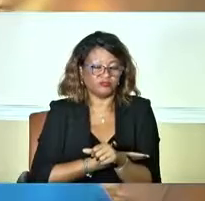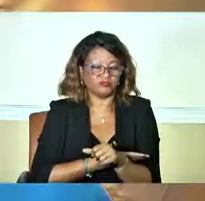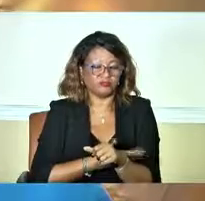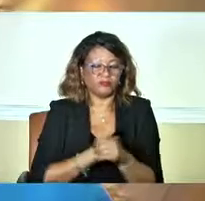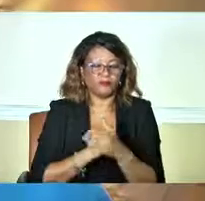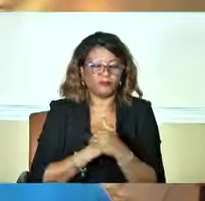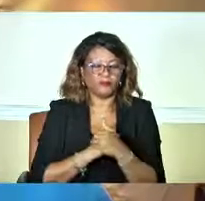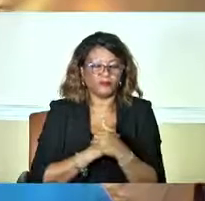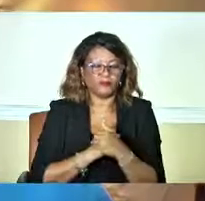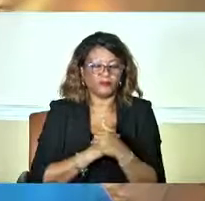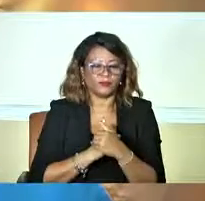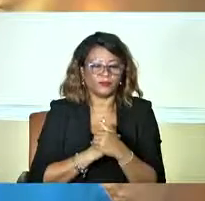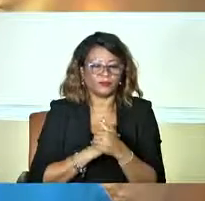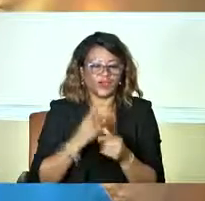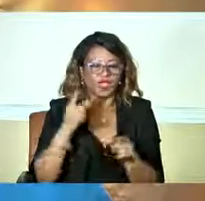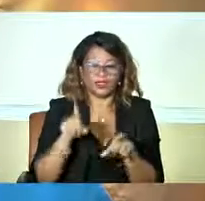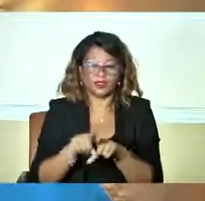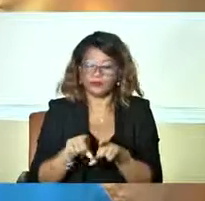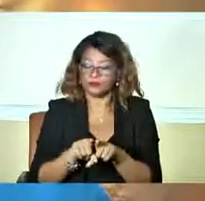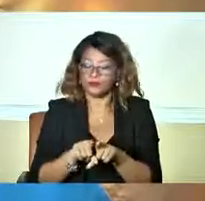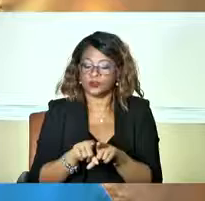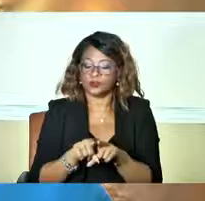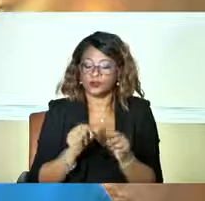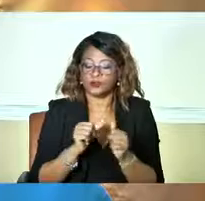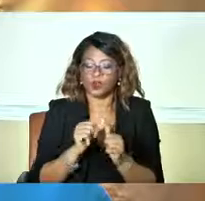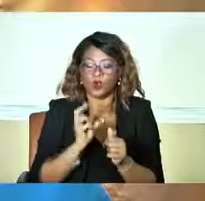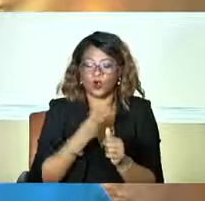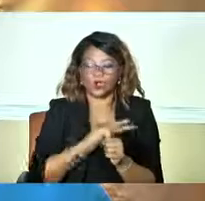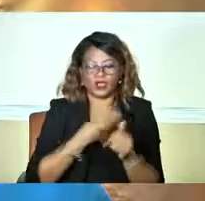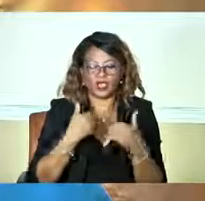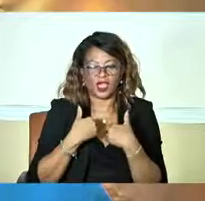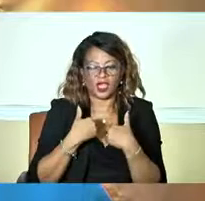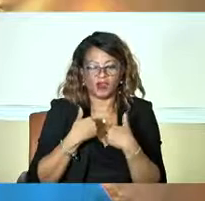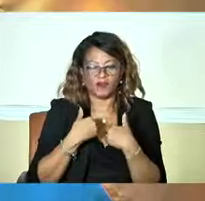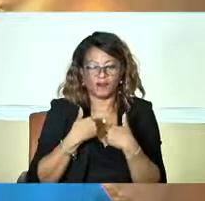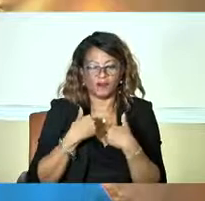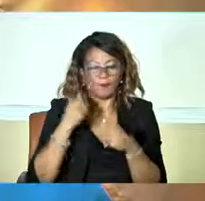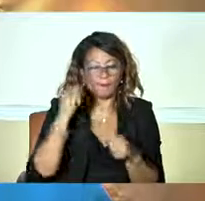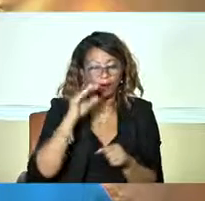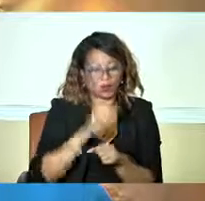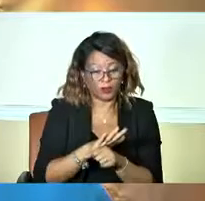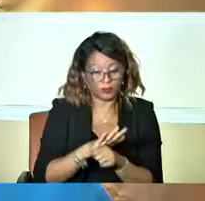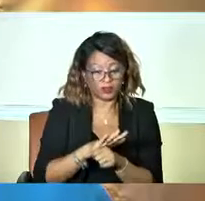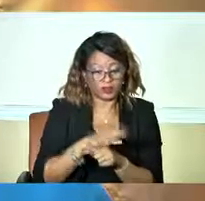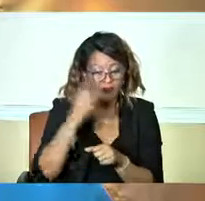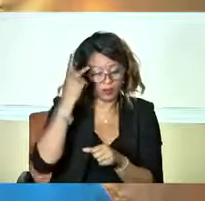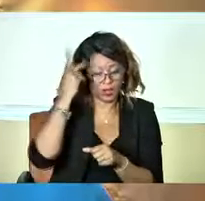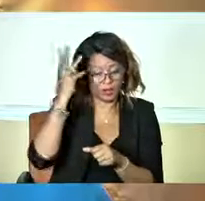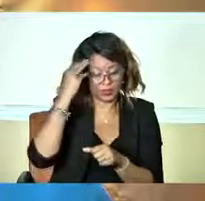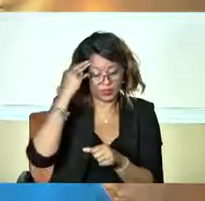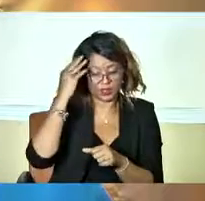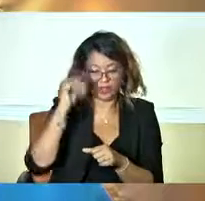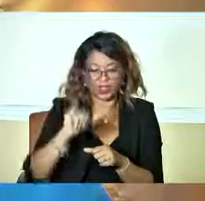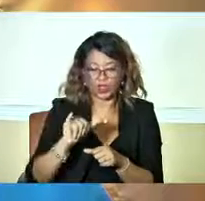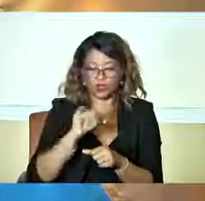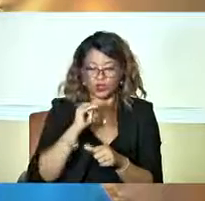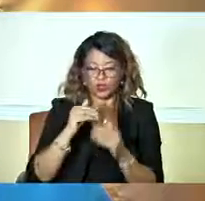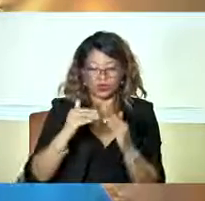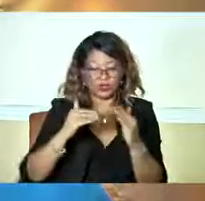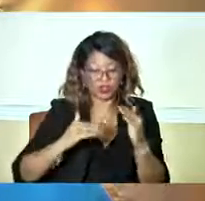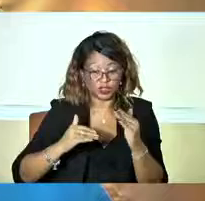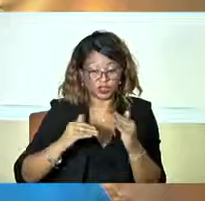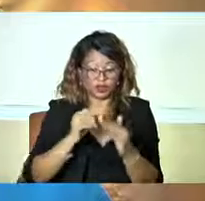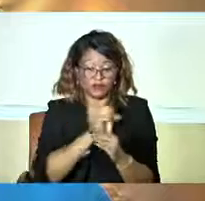I can only concur with the minister. We have promised Prime Minister in this that there will be no reduction